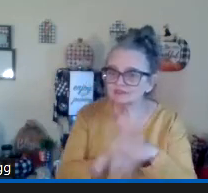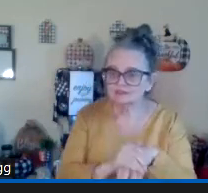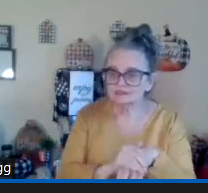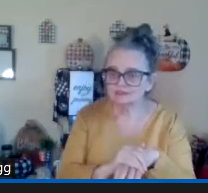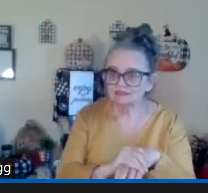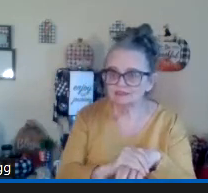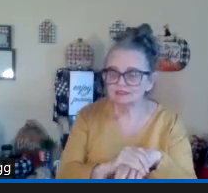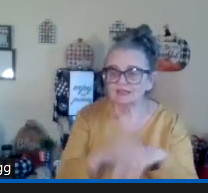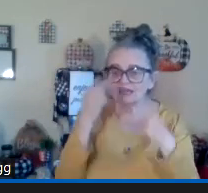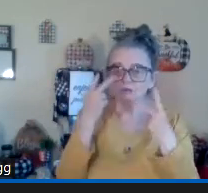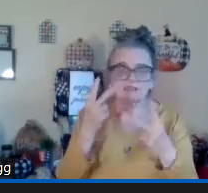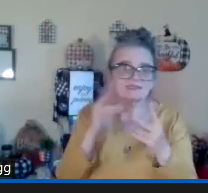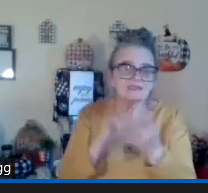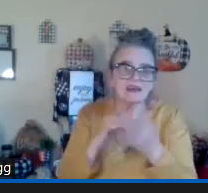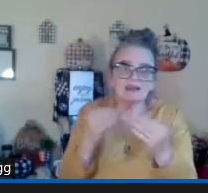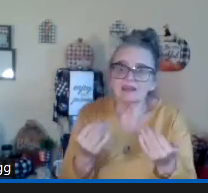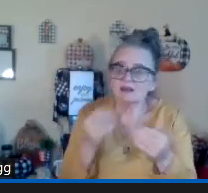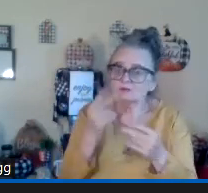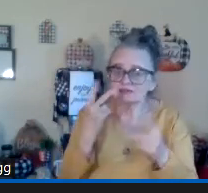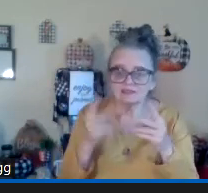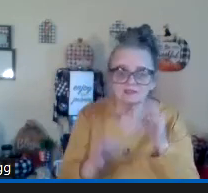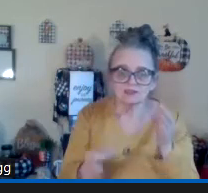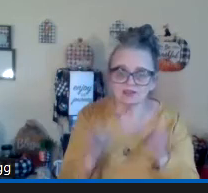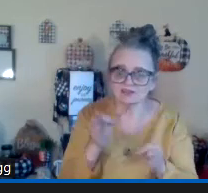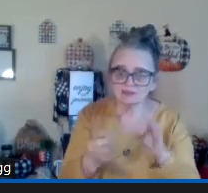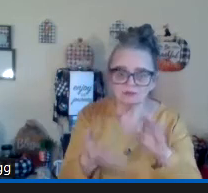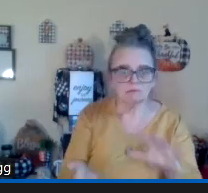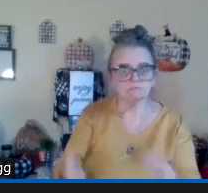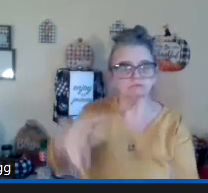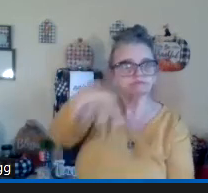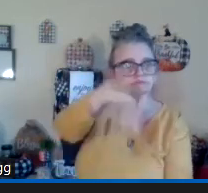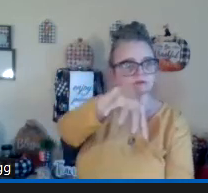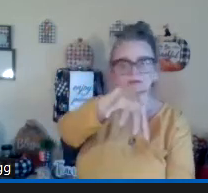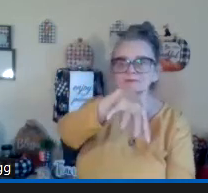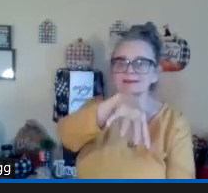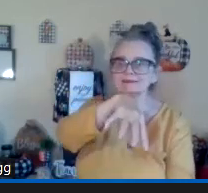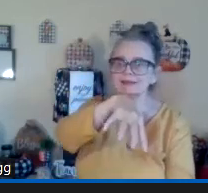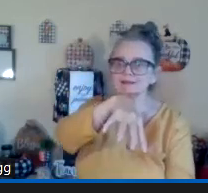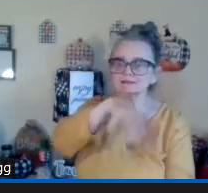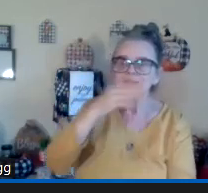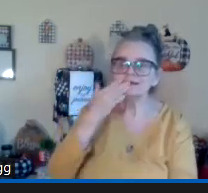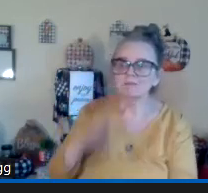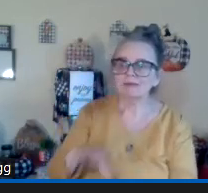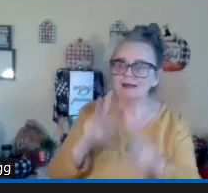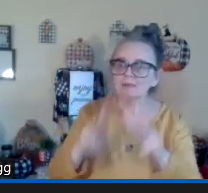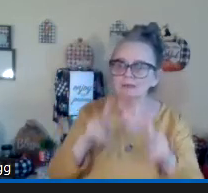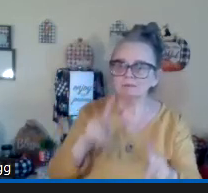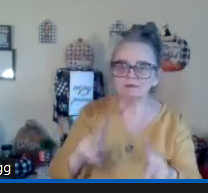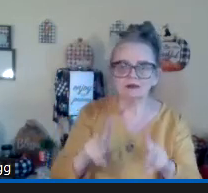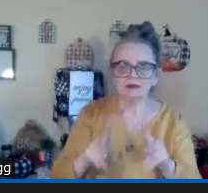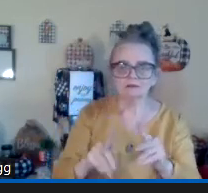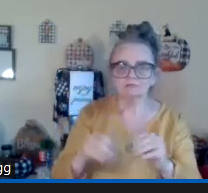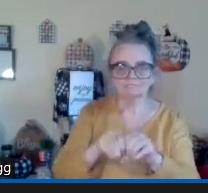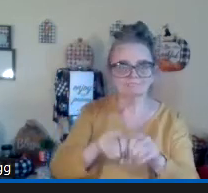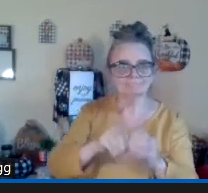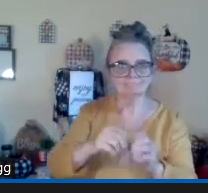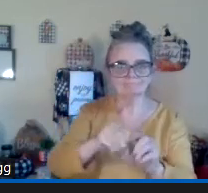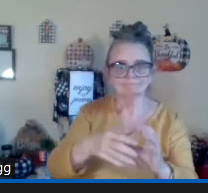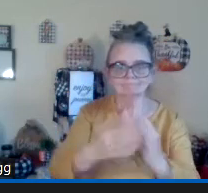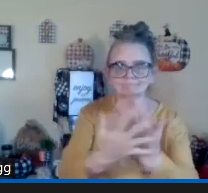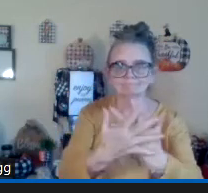justice. And we see that now. We see justice being turned upside down. Bad people are